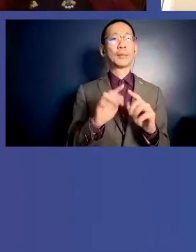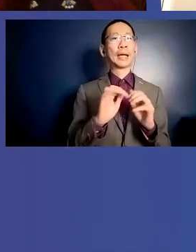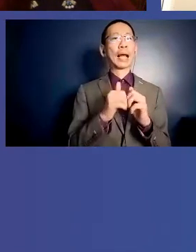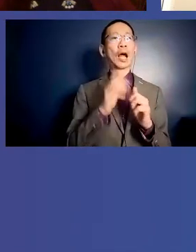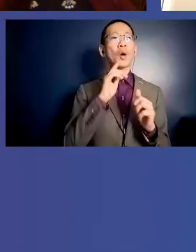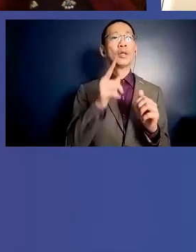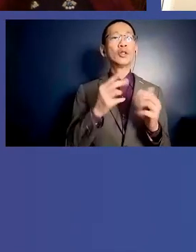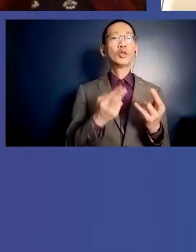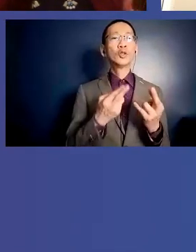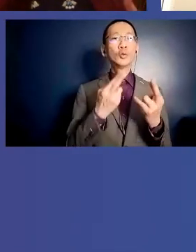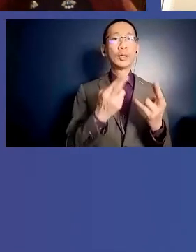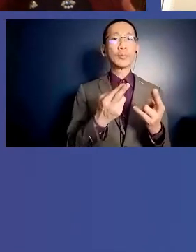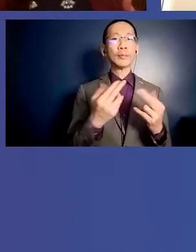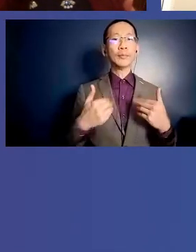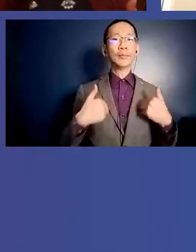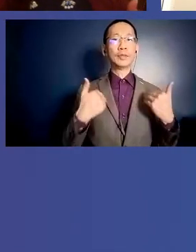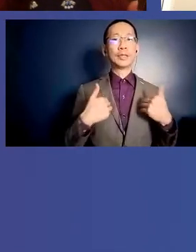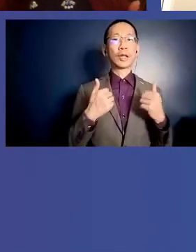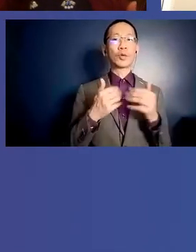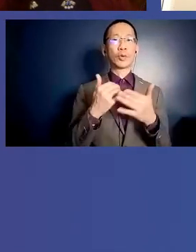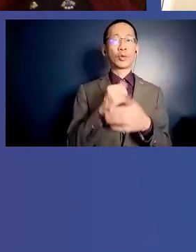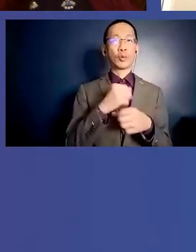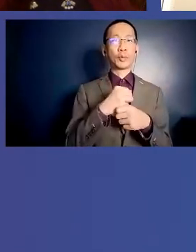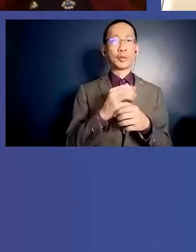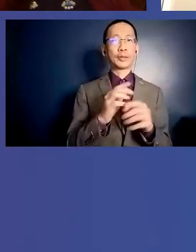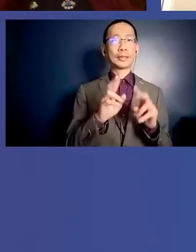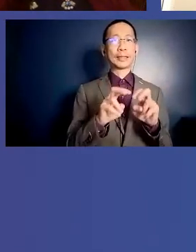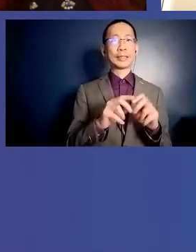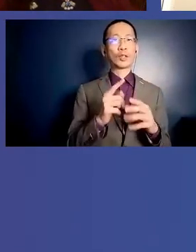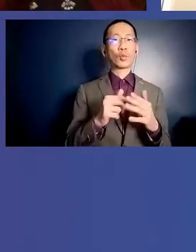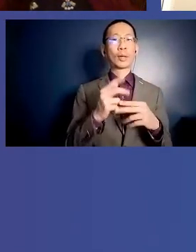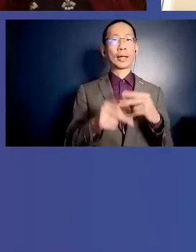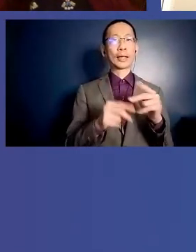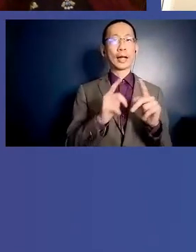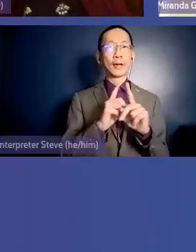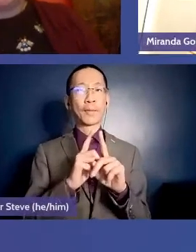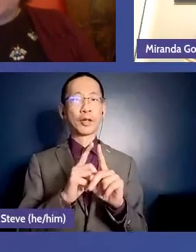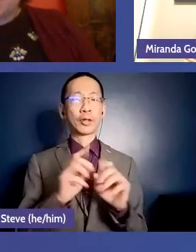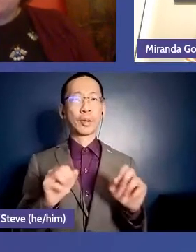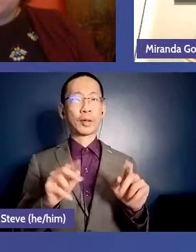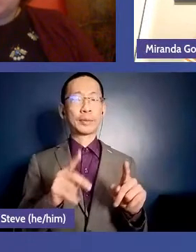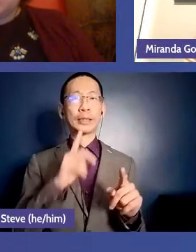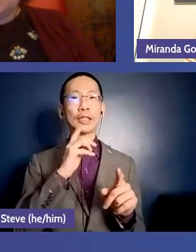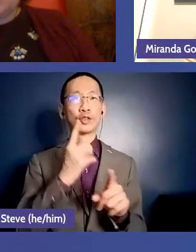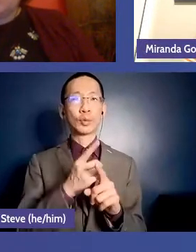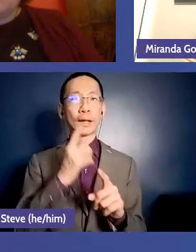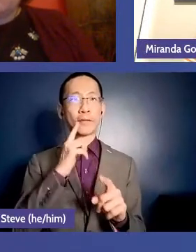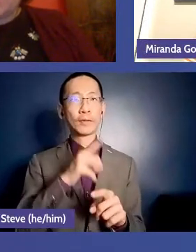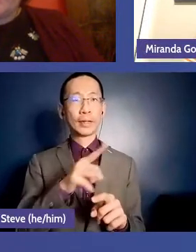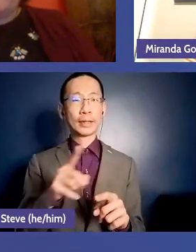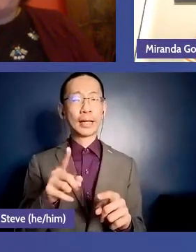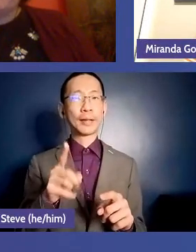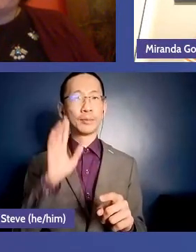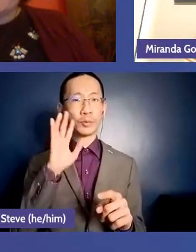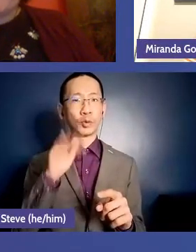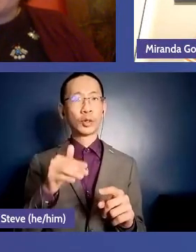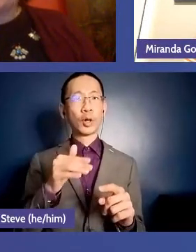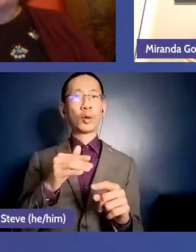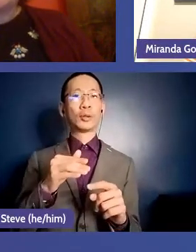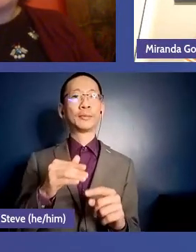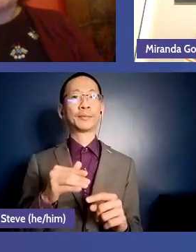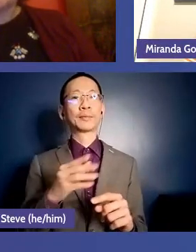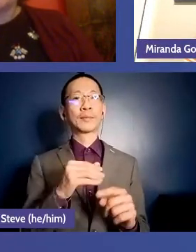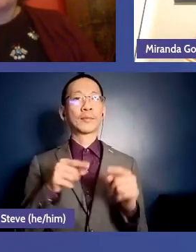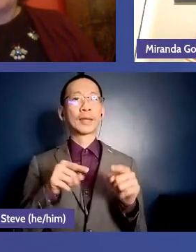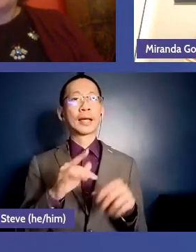you recommend young or new producers assess what kind of mentorship opportunity is right for them, you know, at